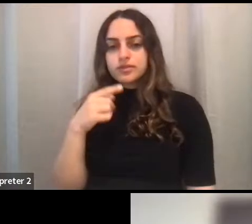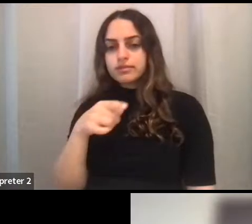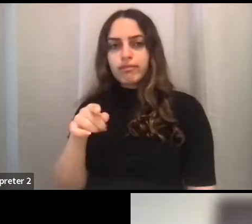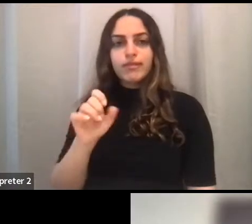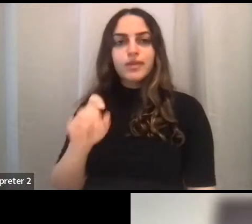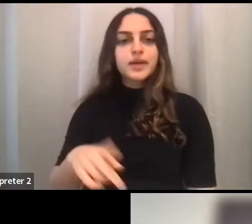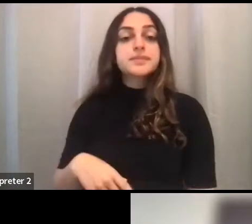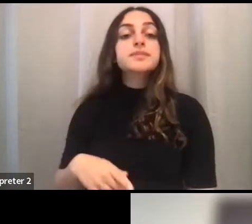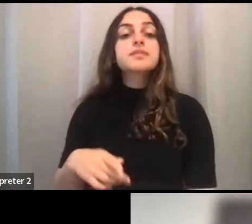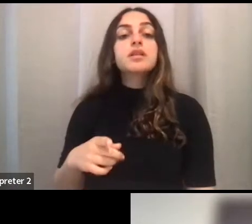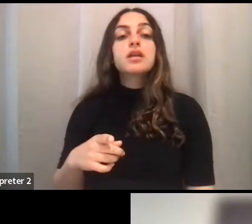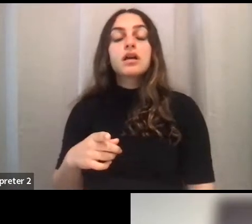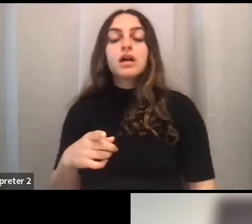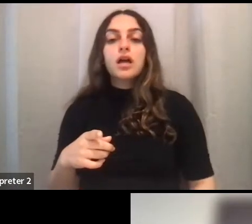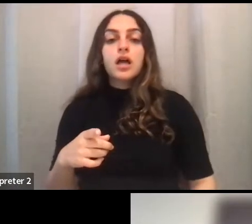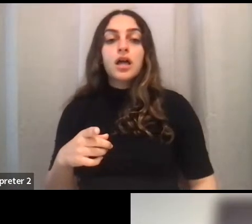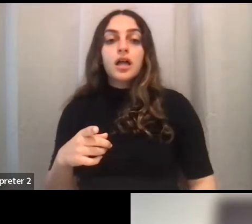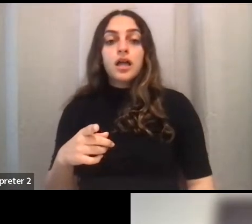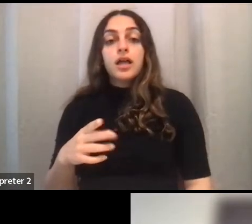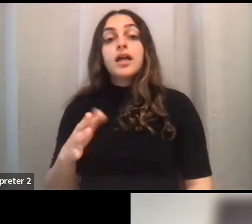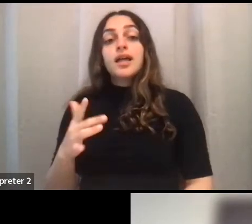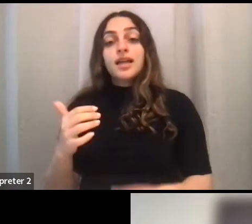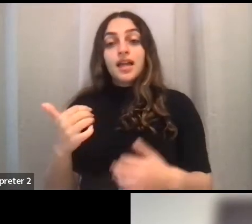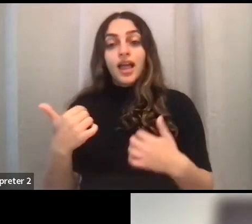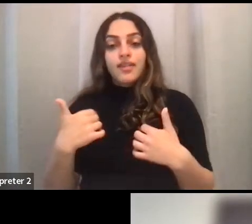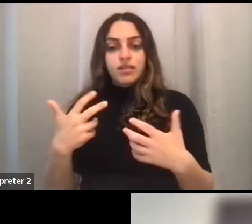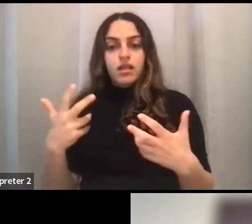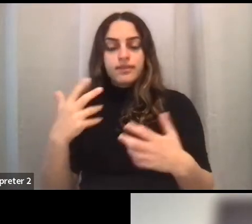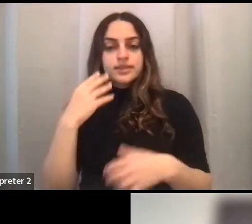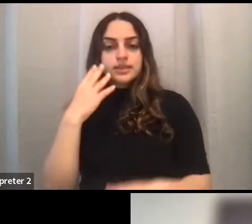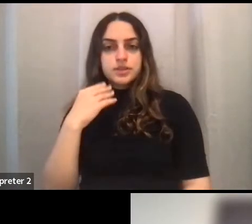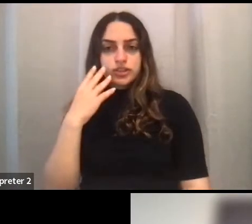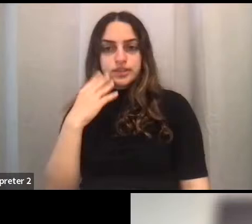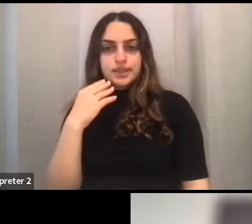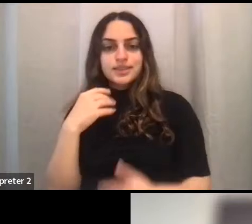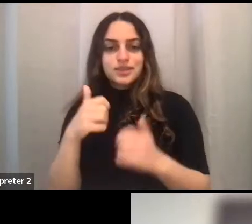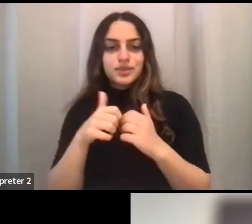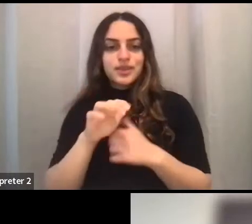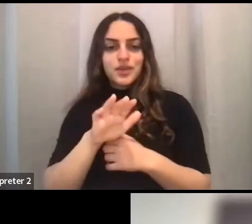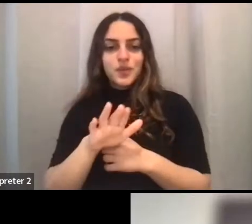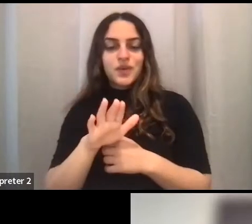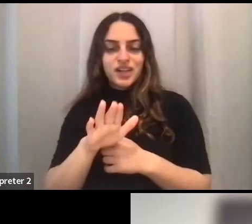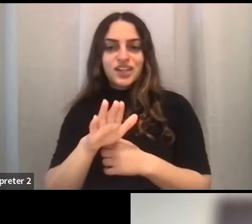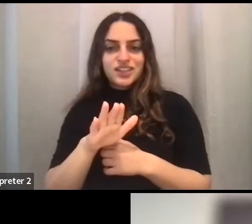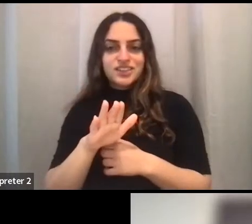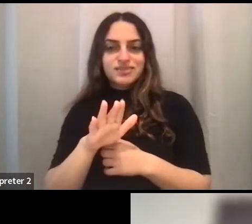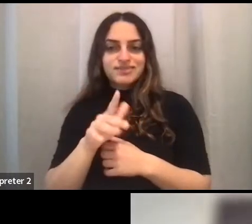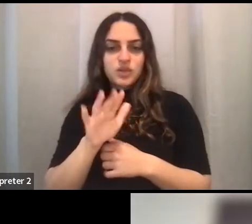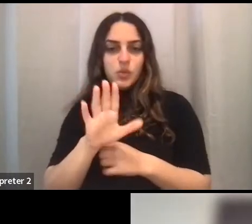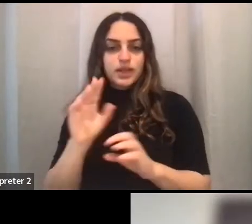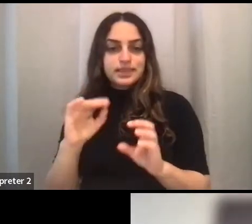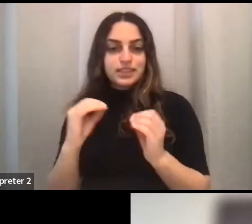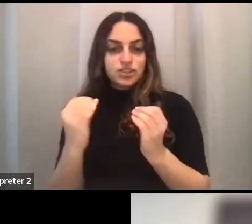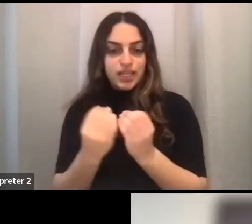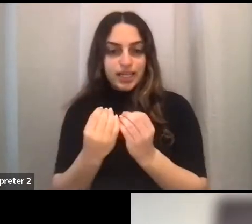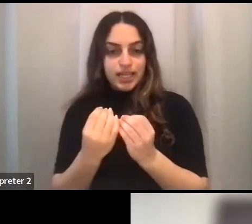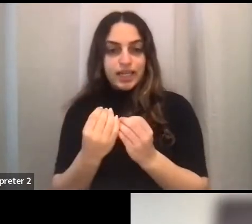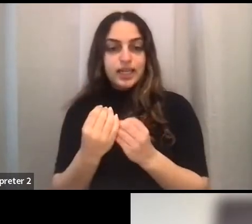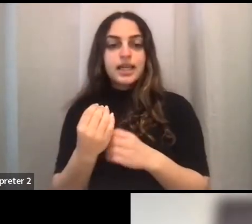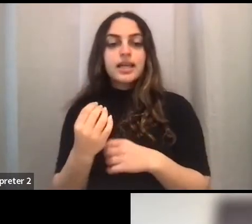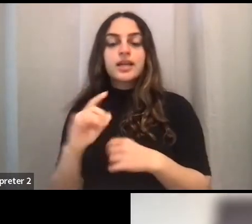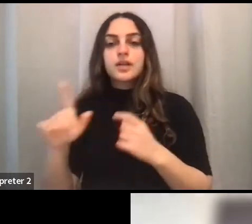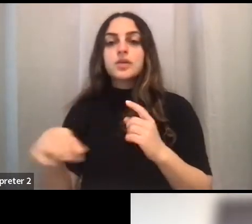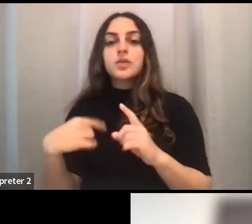okay um i have a lot of experience um with your uh the organization um when i was at